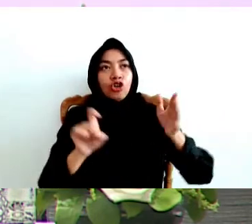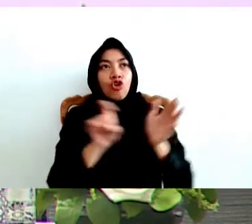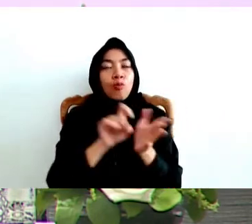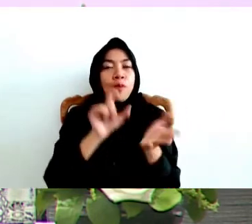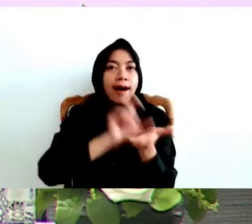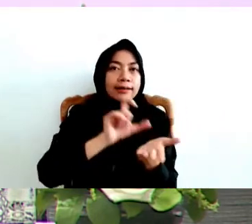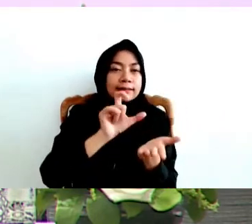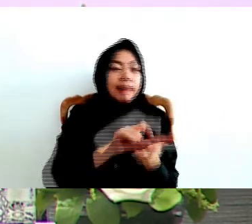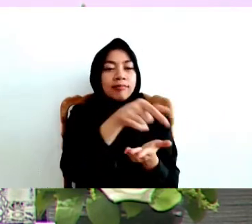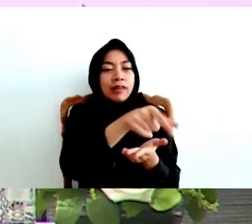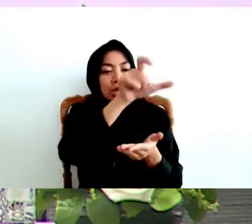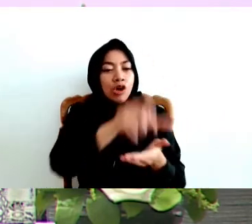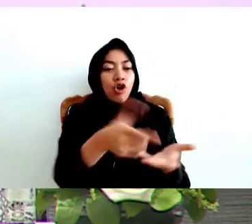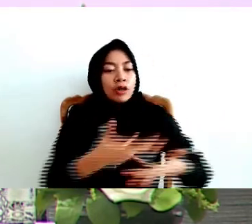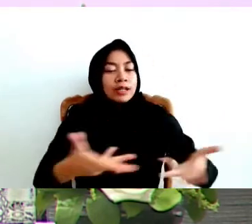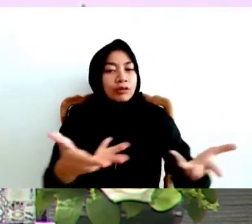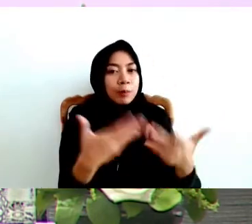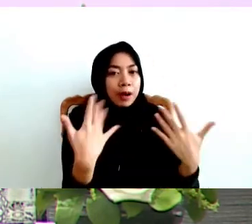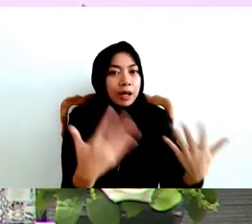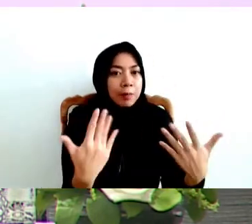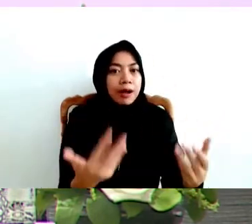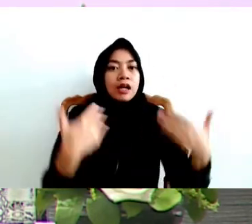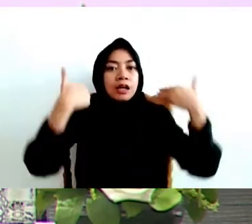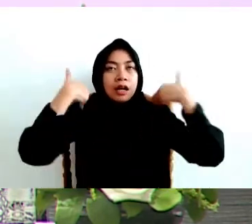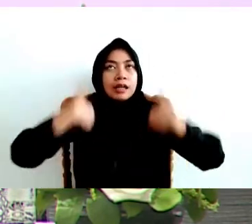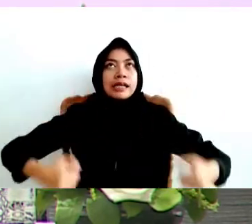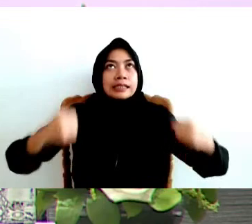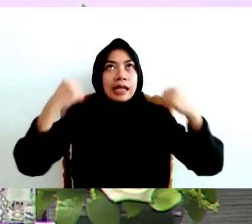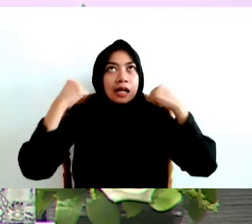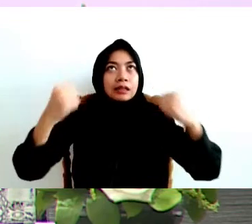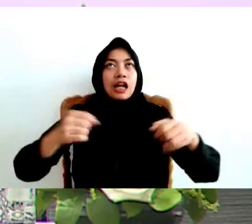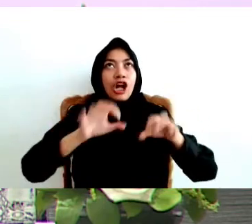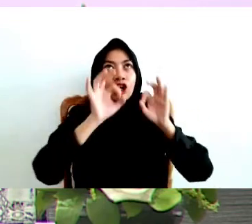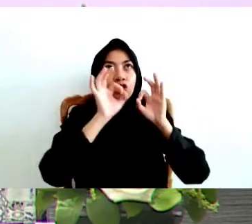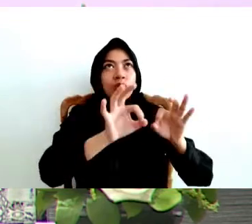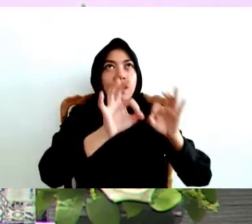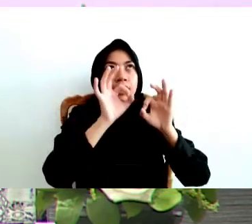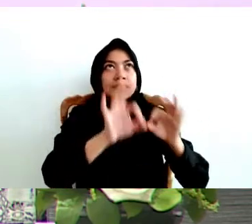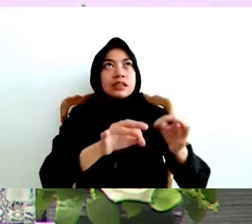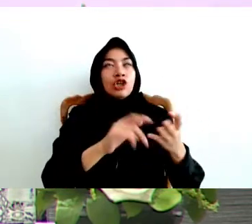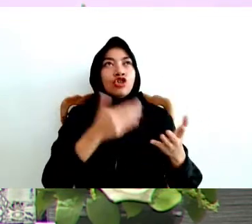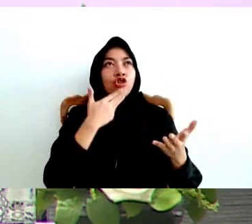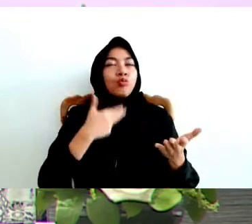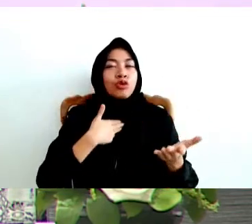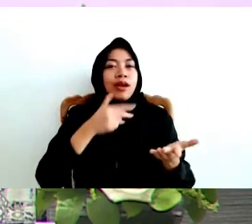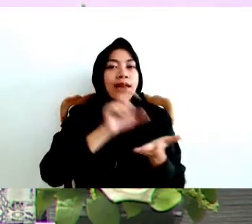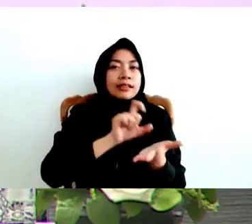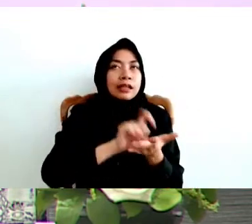conditions, it consists of health, education, asset ownerships, and also social